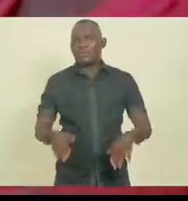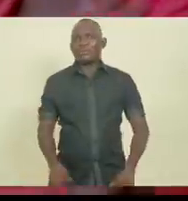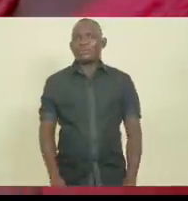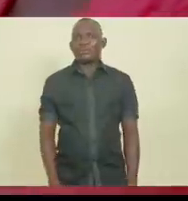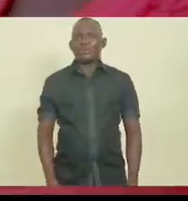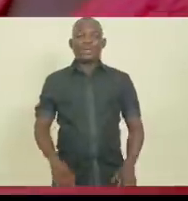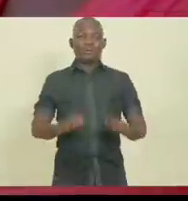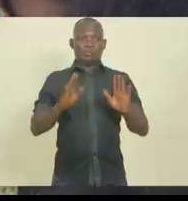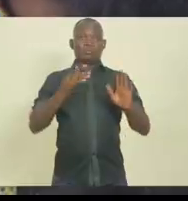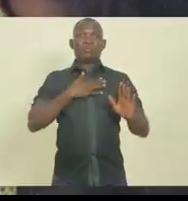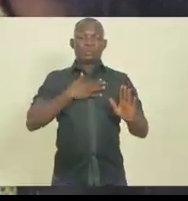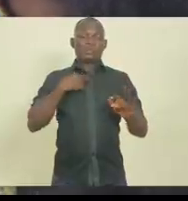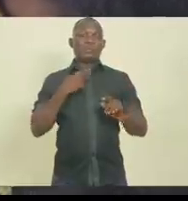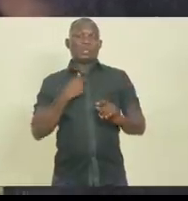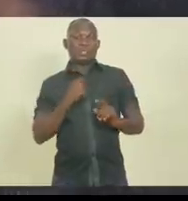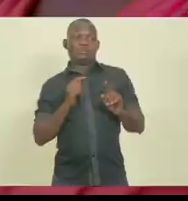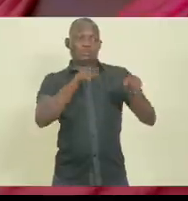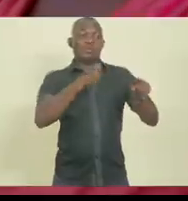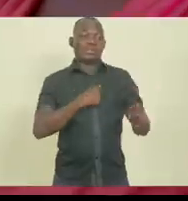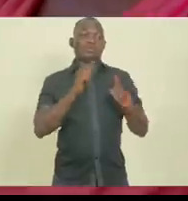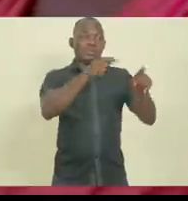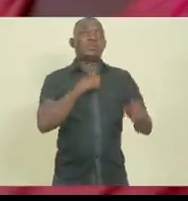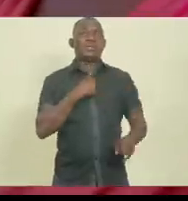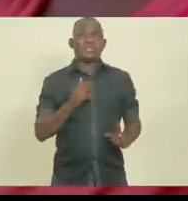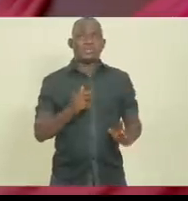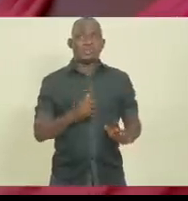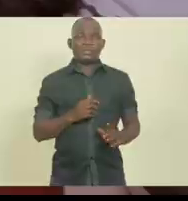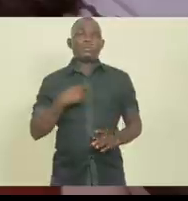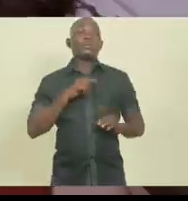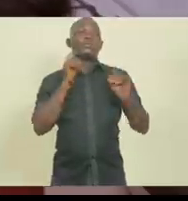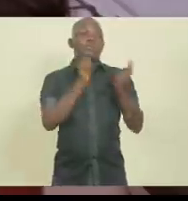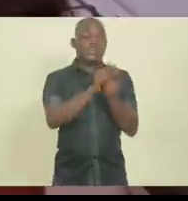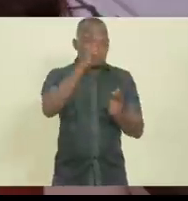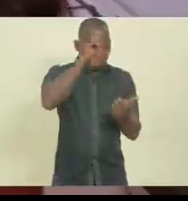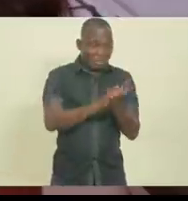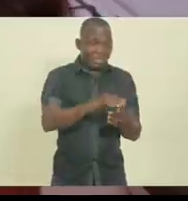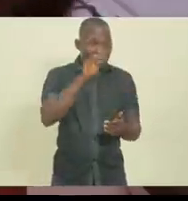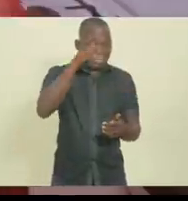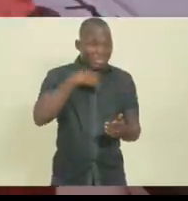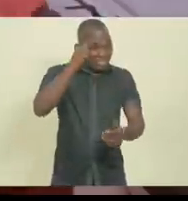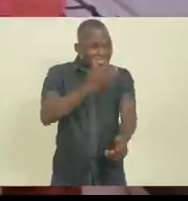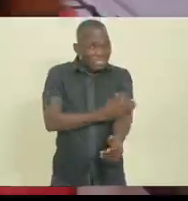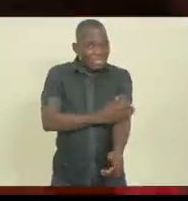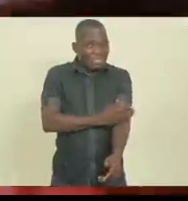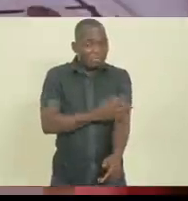going? Please, I need to go see for myself. I need to talk to him now. He has a child.